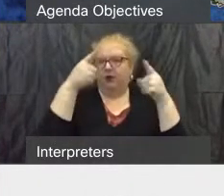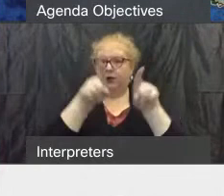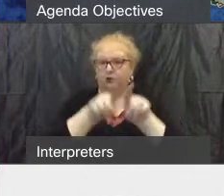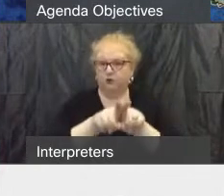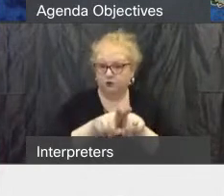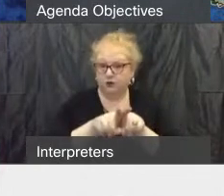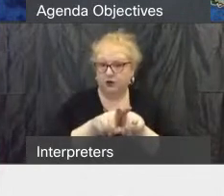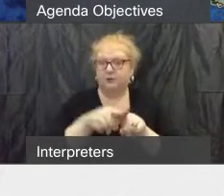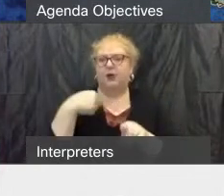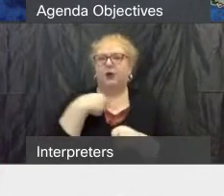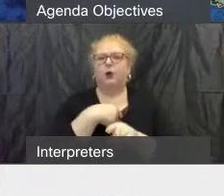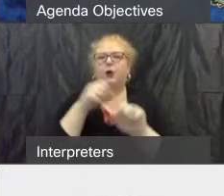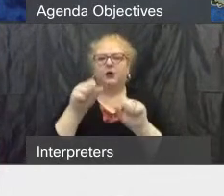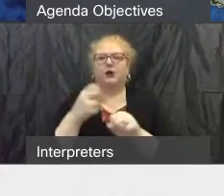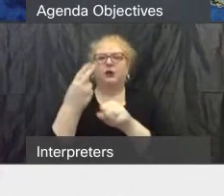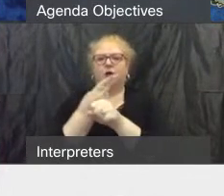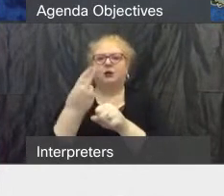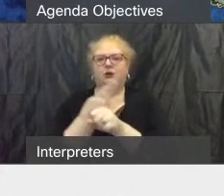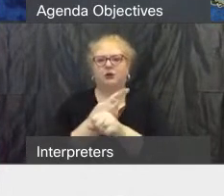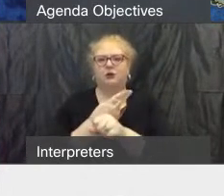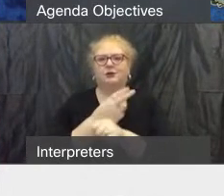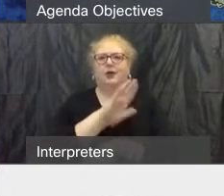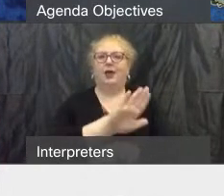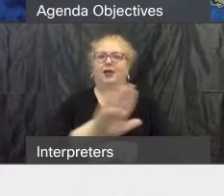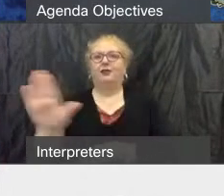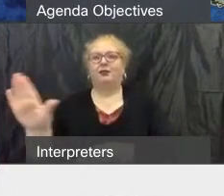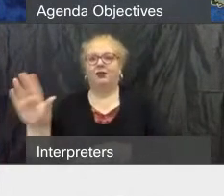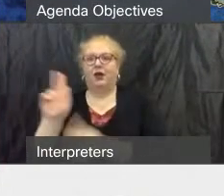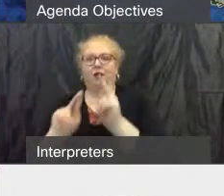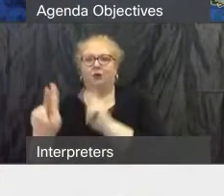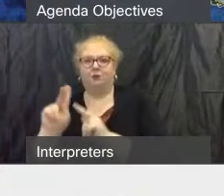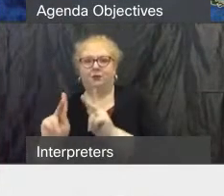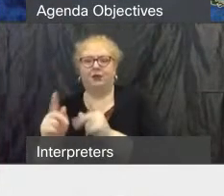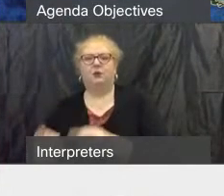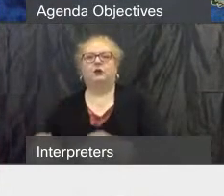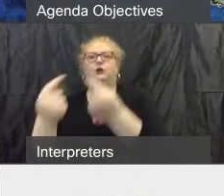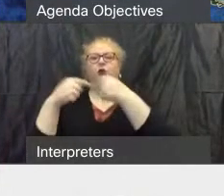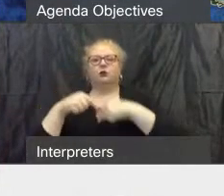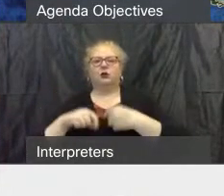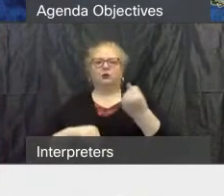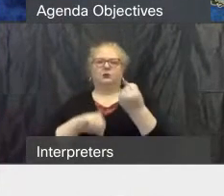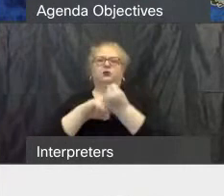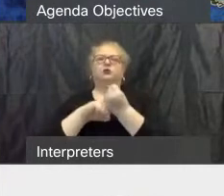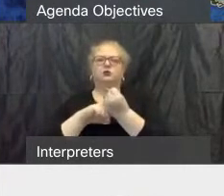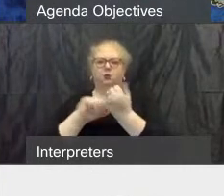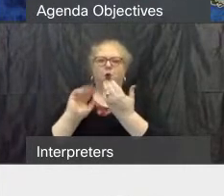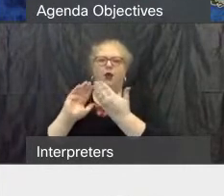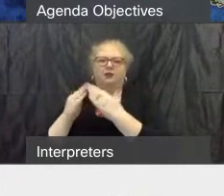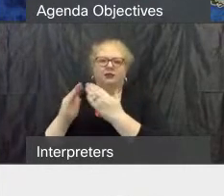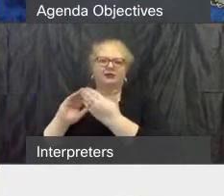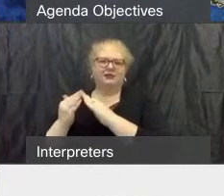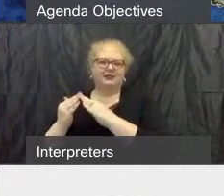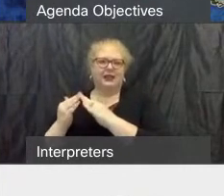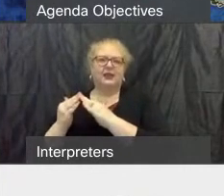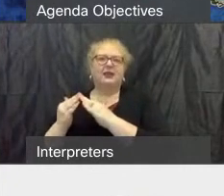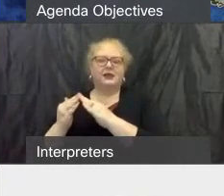to utilize, they will come in and support your city until you're able